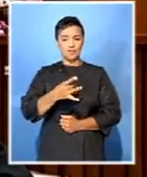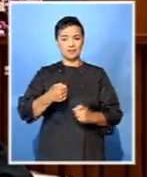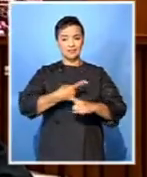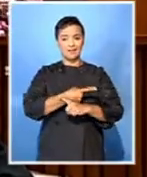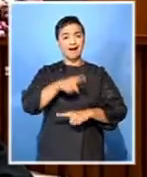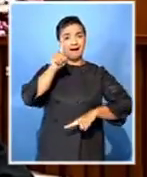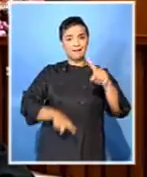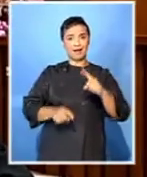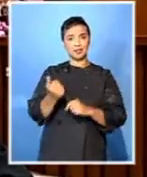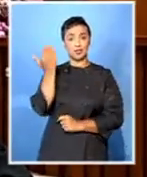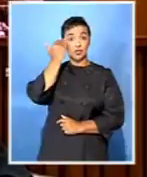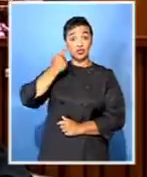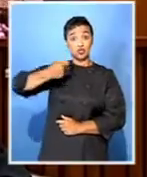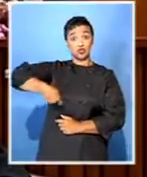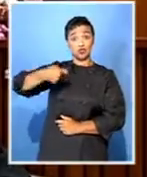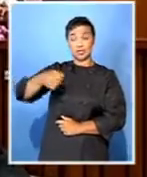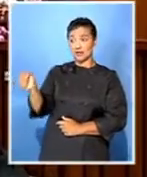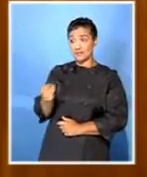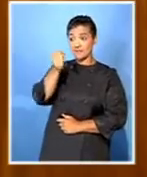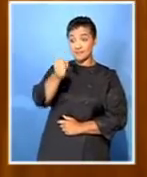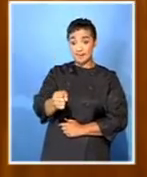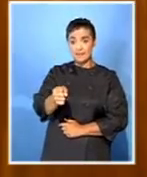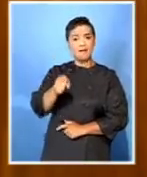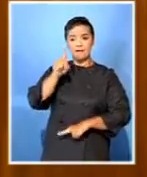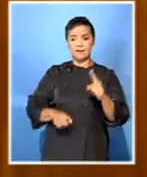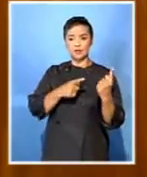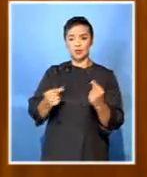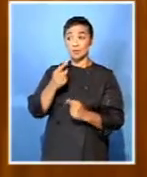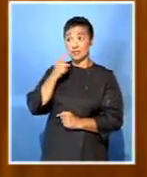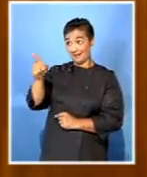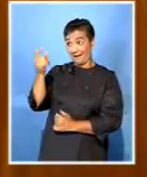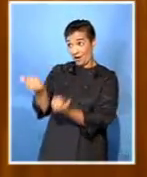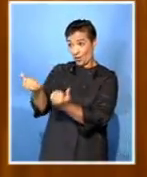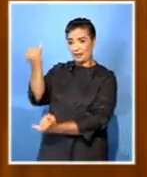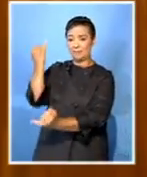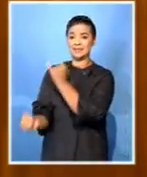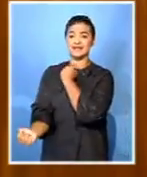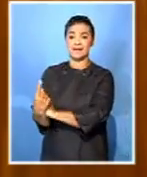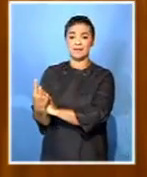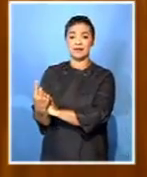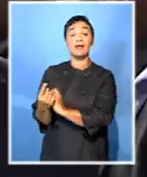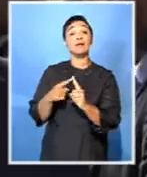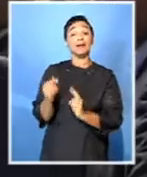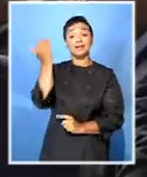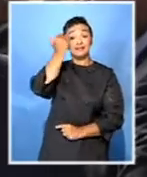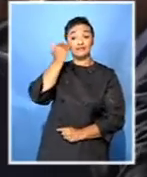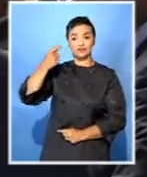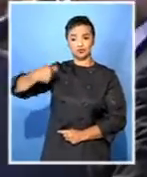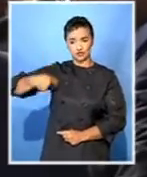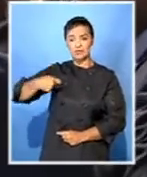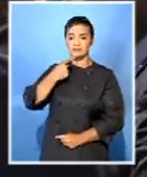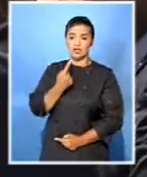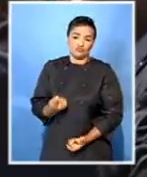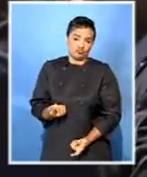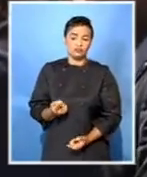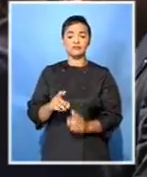to independently appoint a judge to head the Commission of Inquiry into state capture. The judgment upheld the recommendation that the